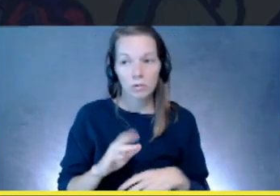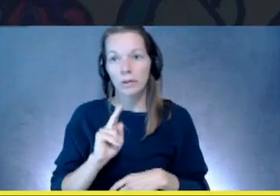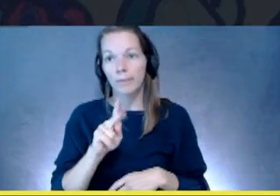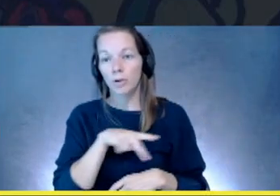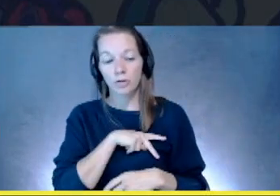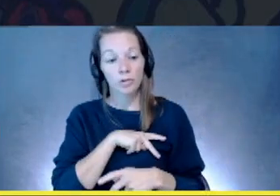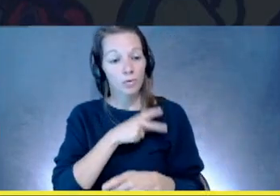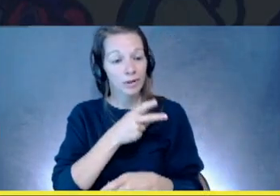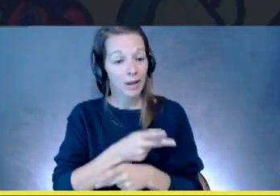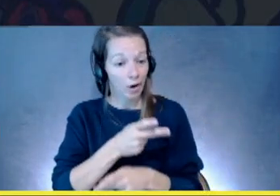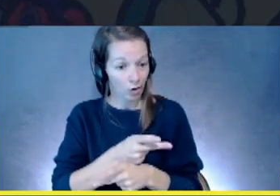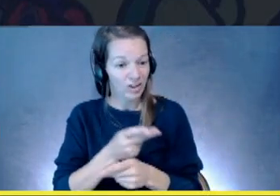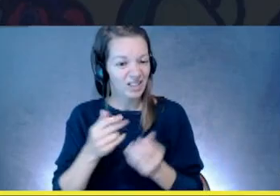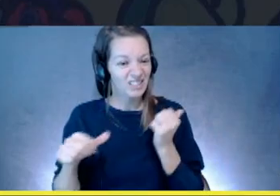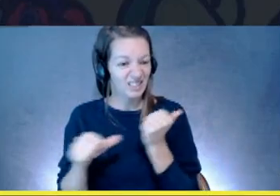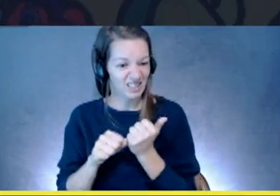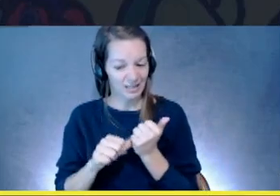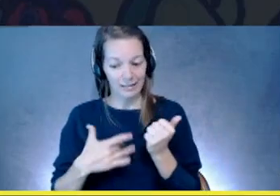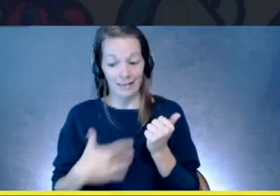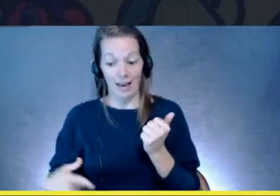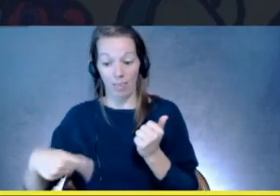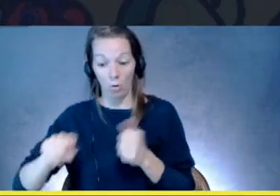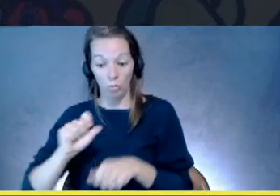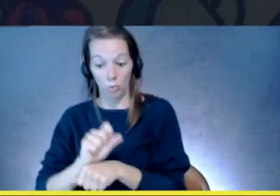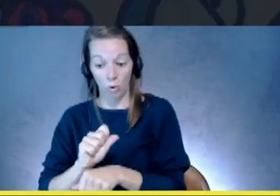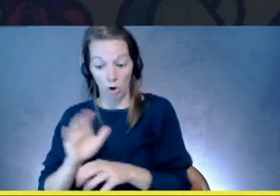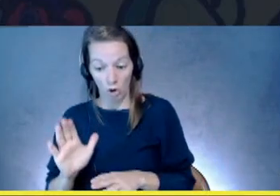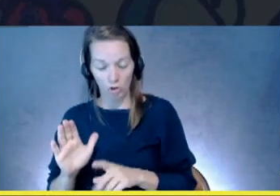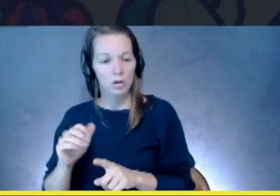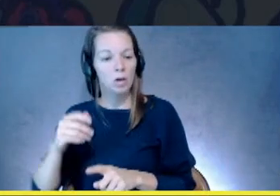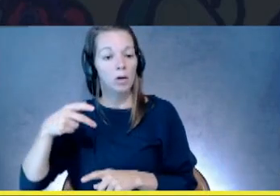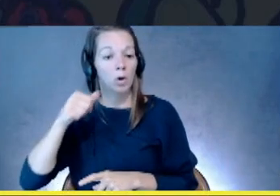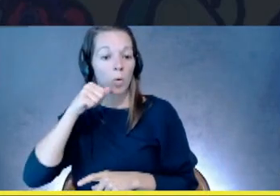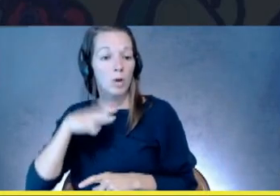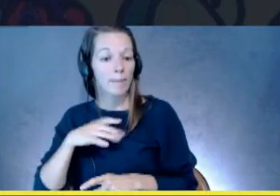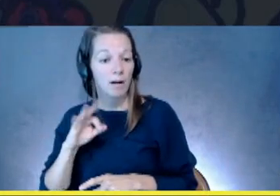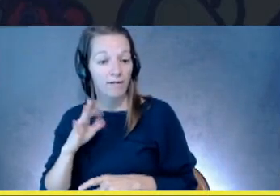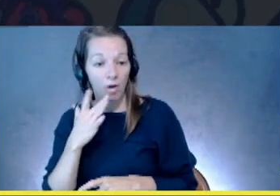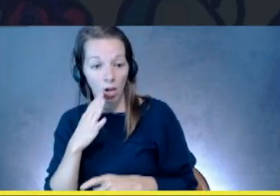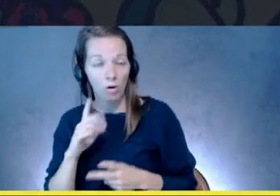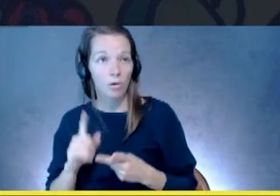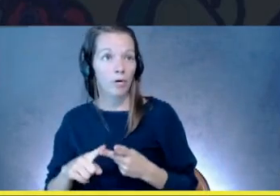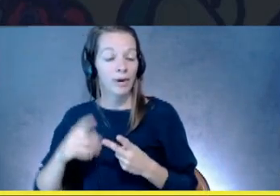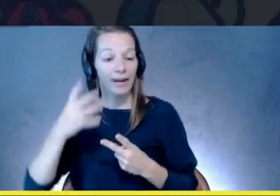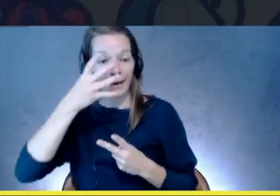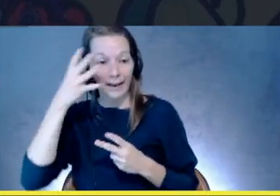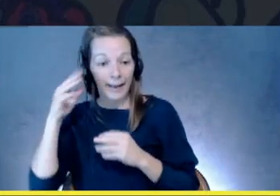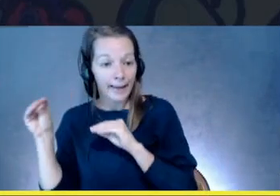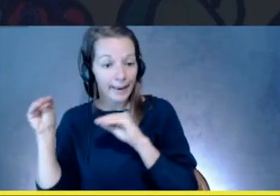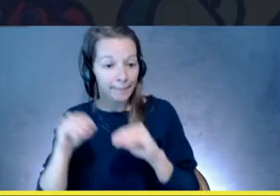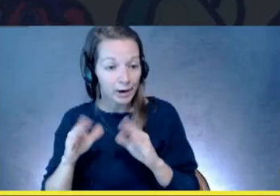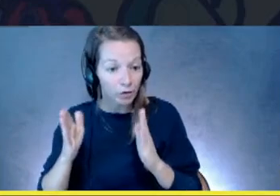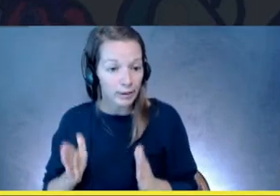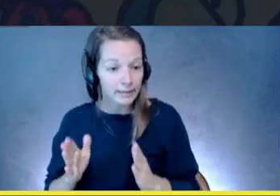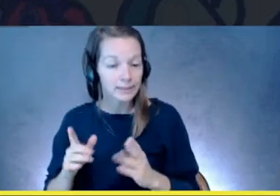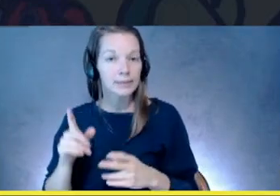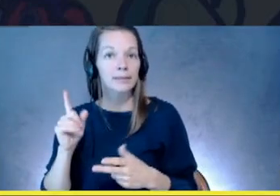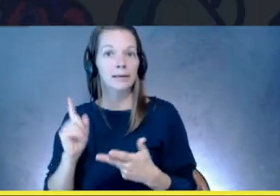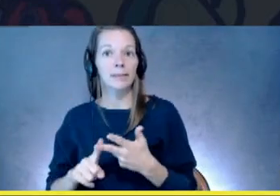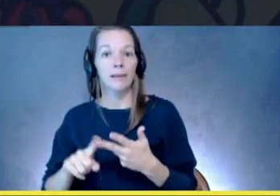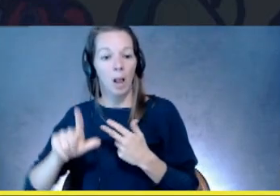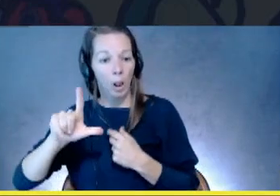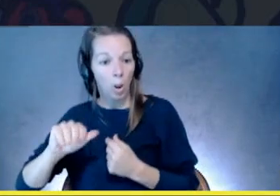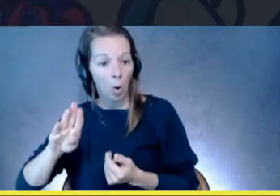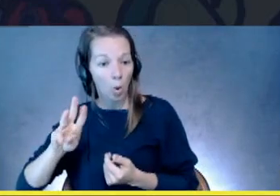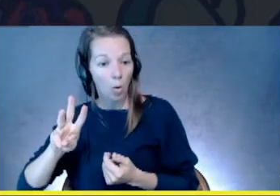low-wage workers, often women of color, often immigrants. And sometimes they're young and have their own kids